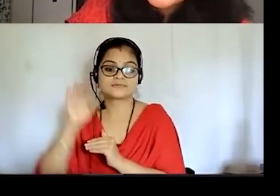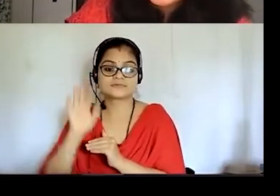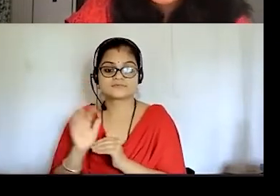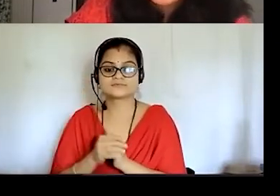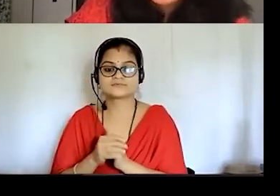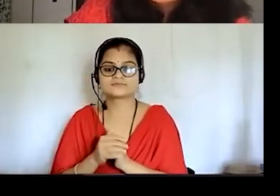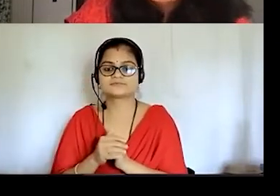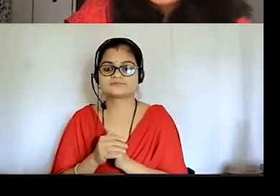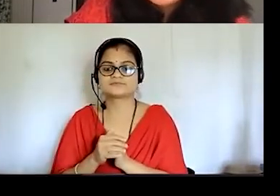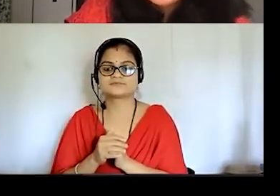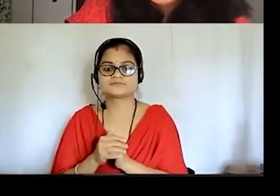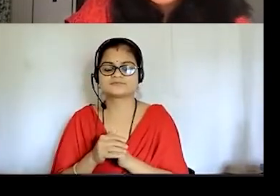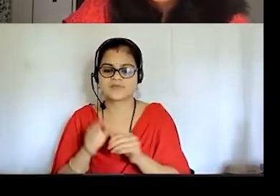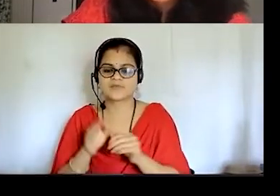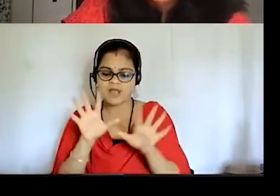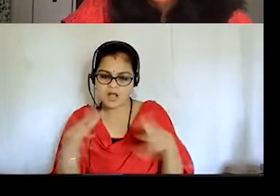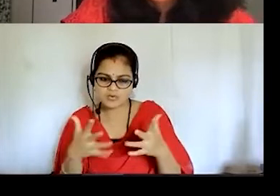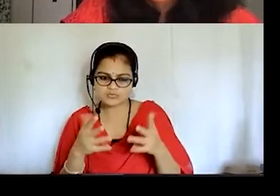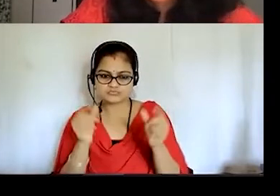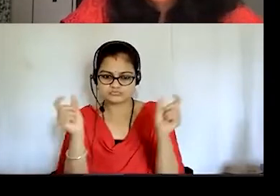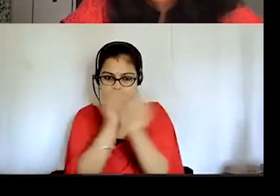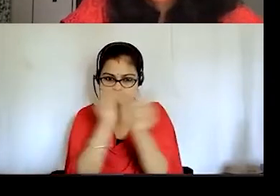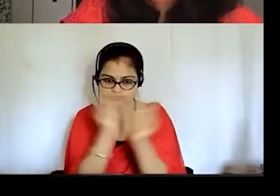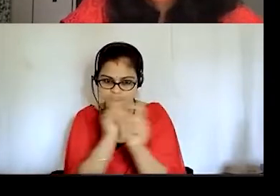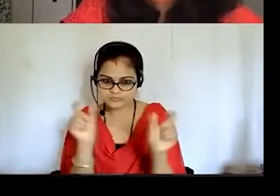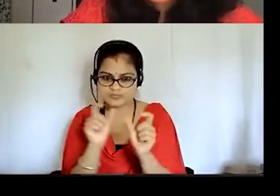sophisticated system of frameworks.